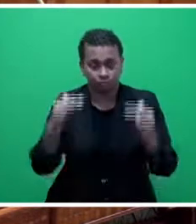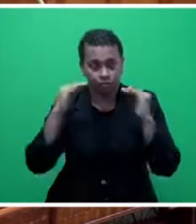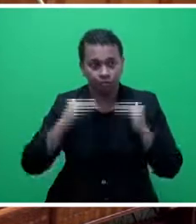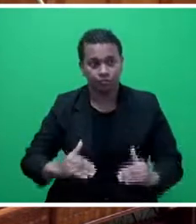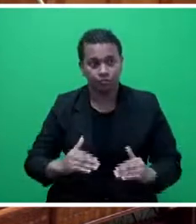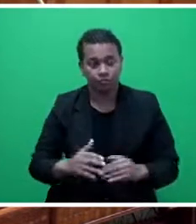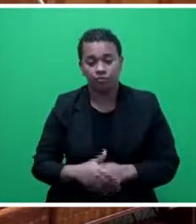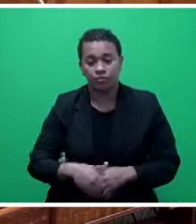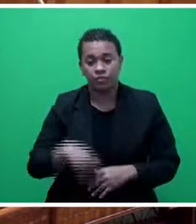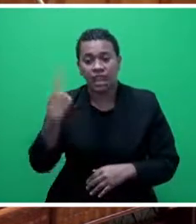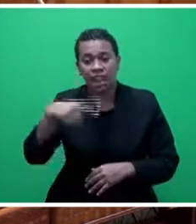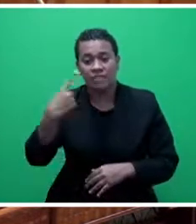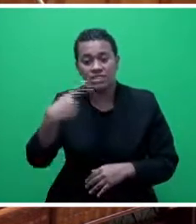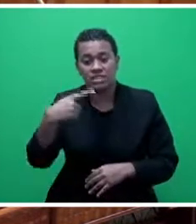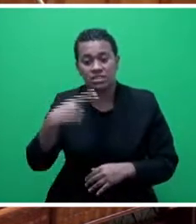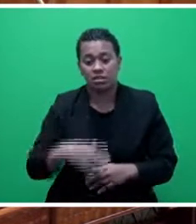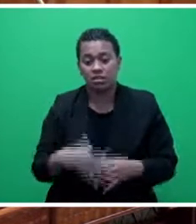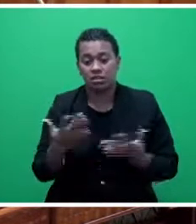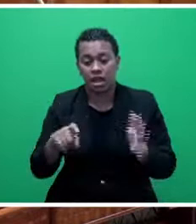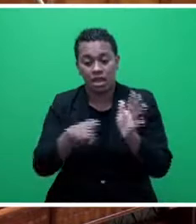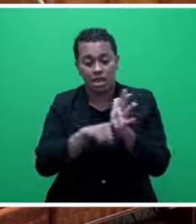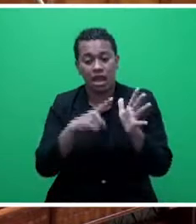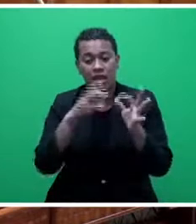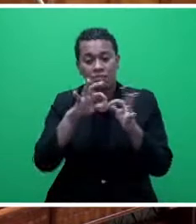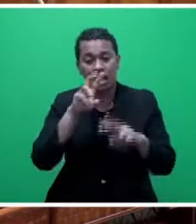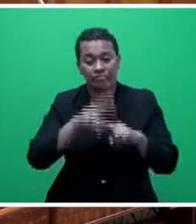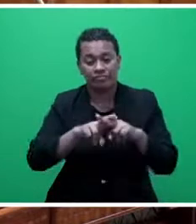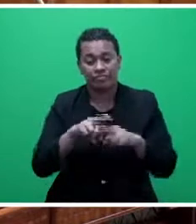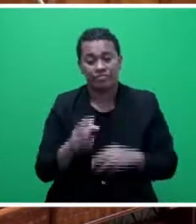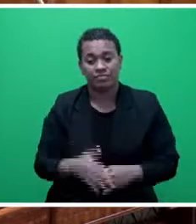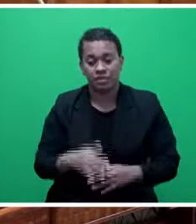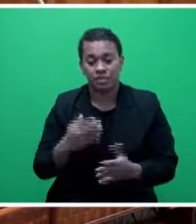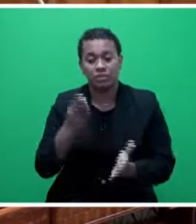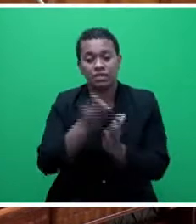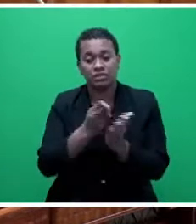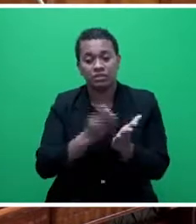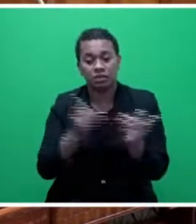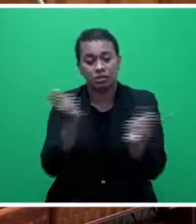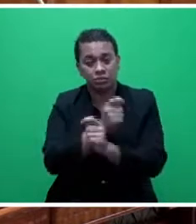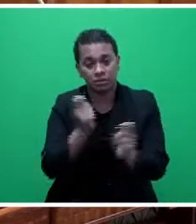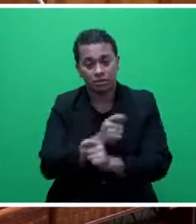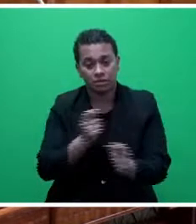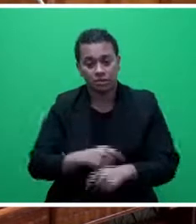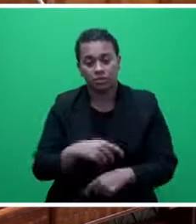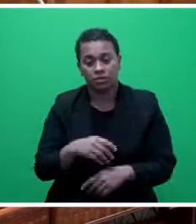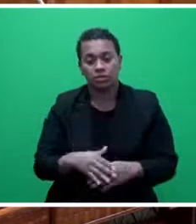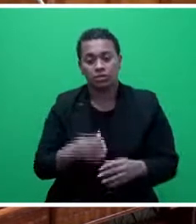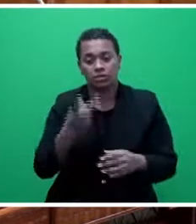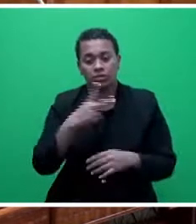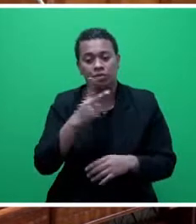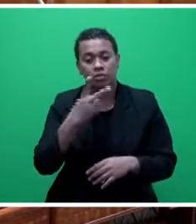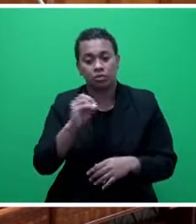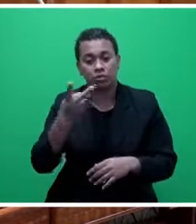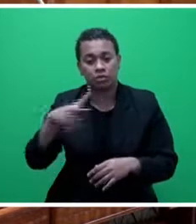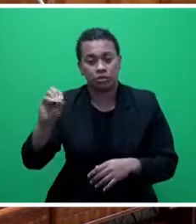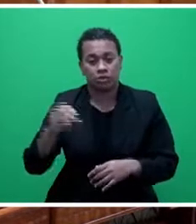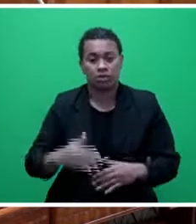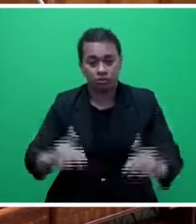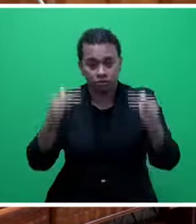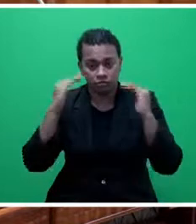11. Reserve Bank of Fiji Budget Amendment Bill 2020.